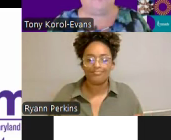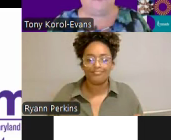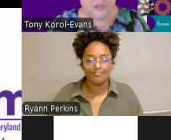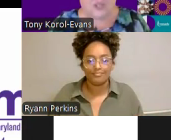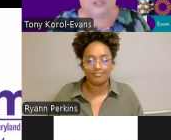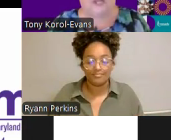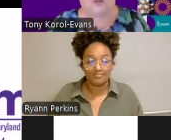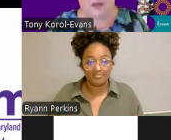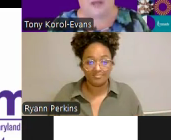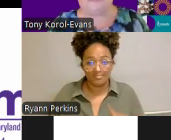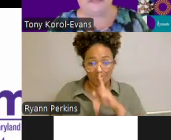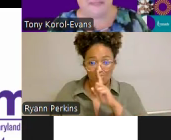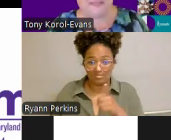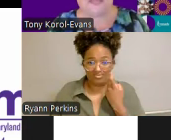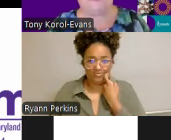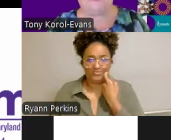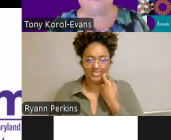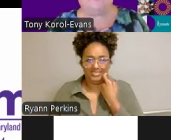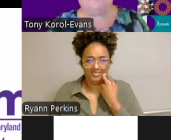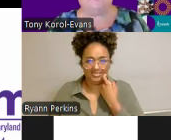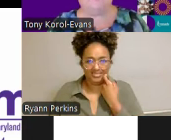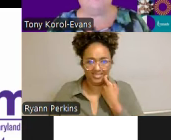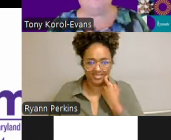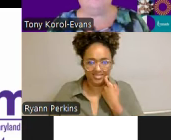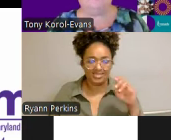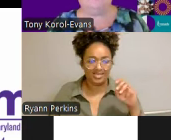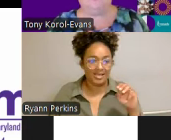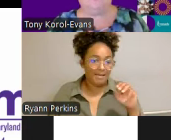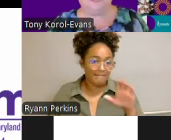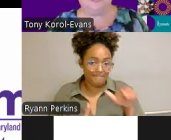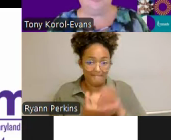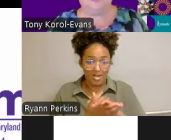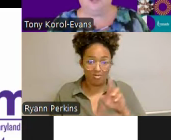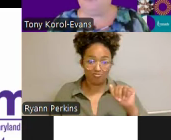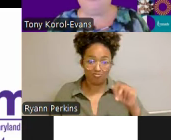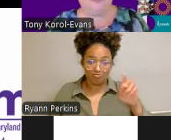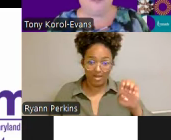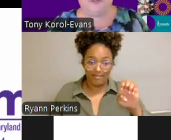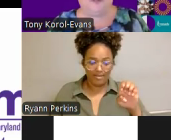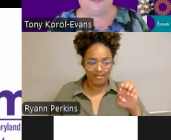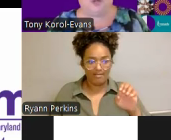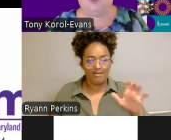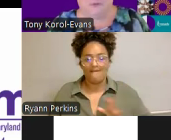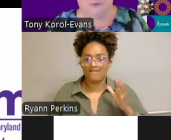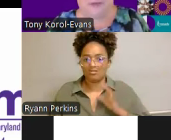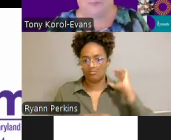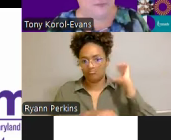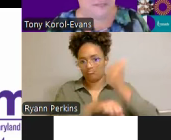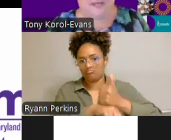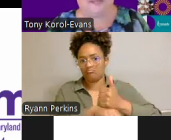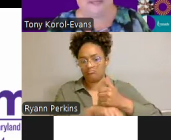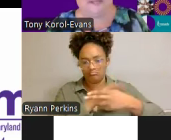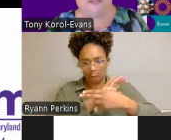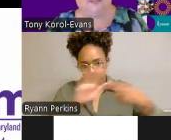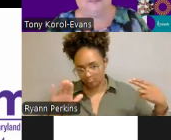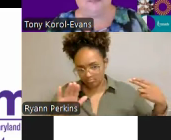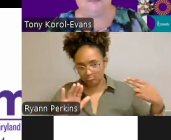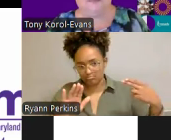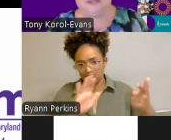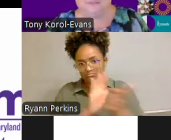was officially a crime in this state, right? Up until 2 years ago, marital rape was not